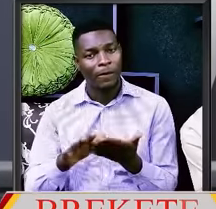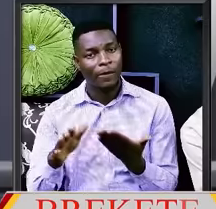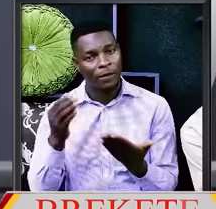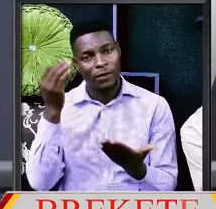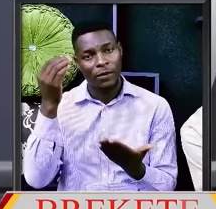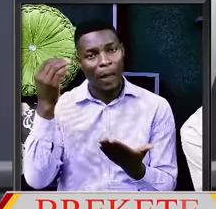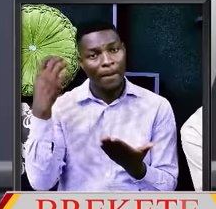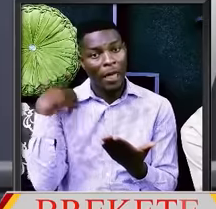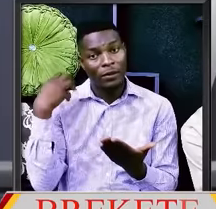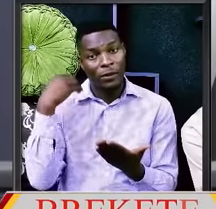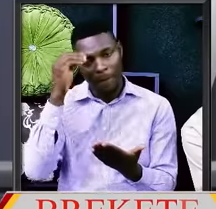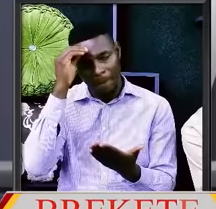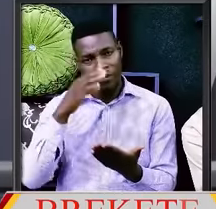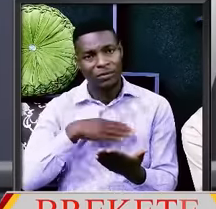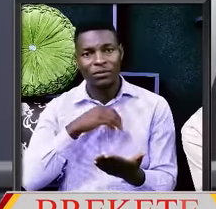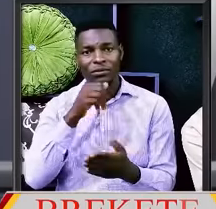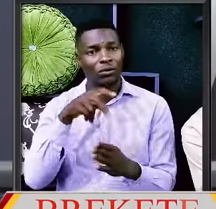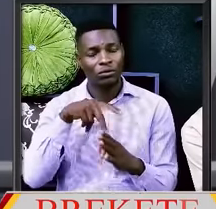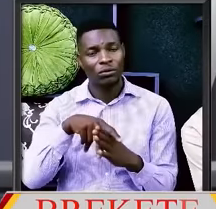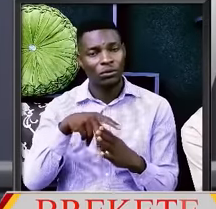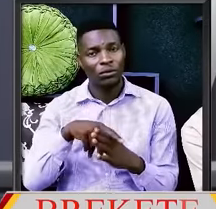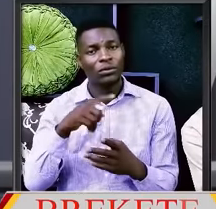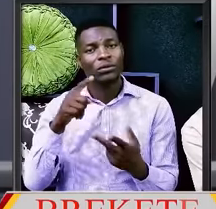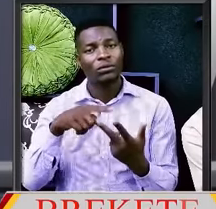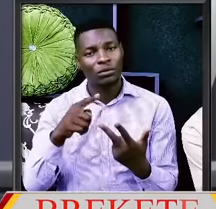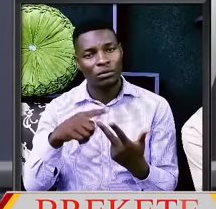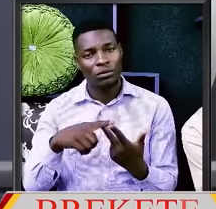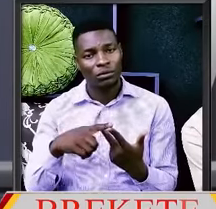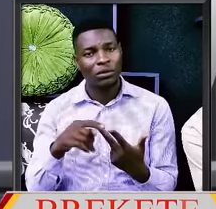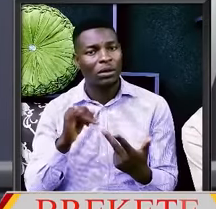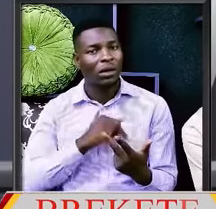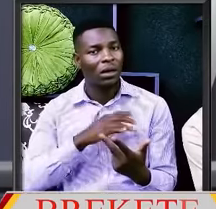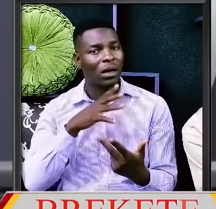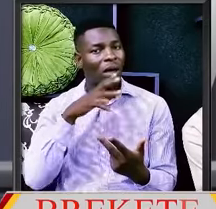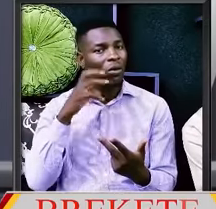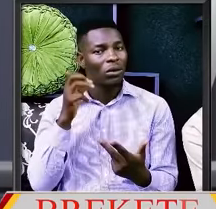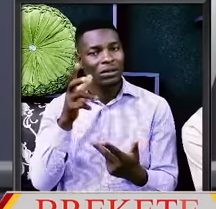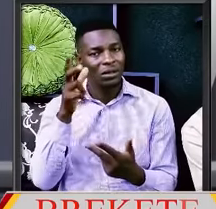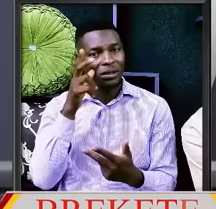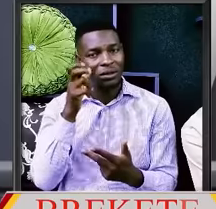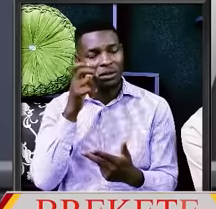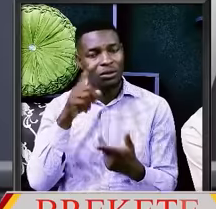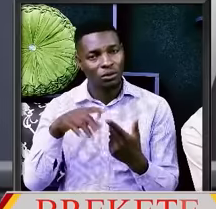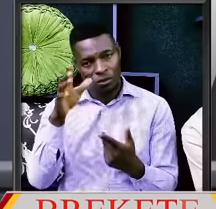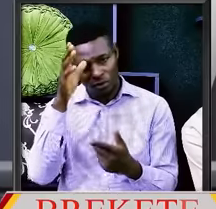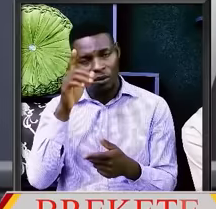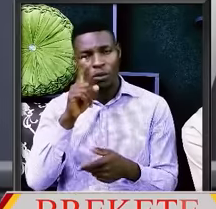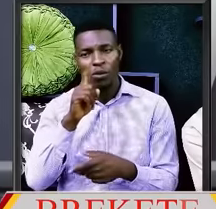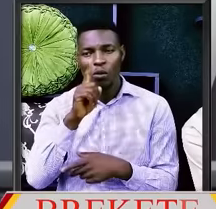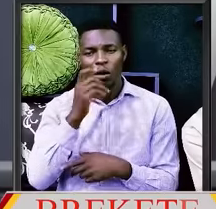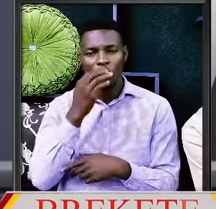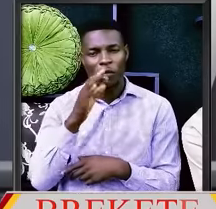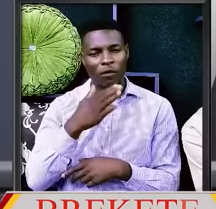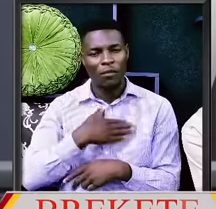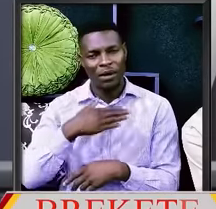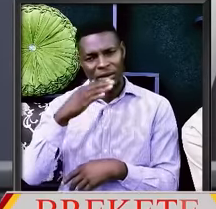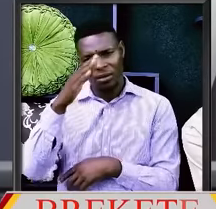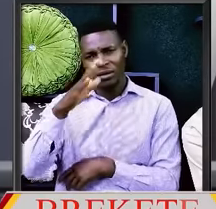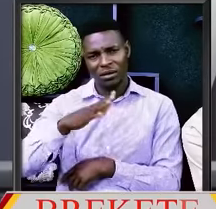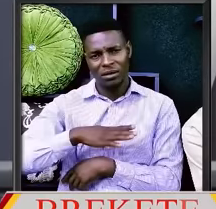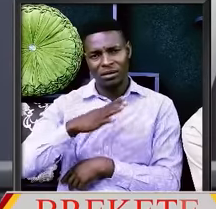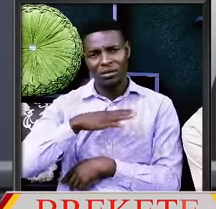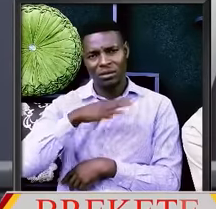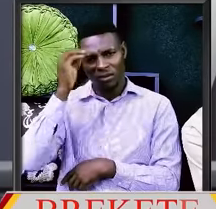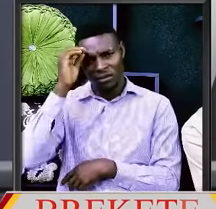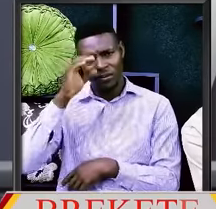just, thank you so much. Then number two, I was listening to Papa when one of my gentlemen from London as well